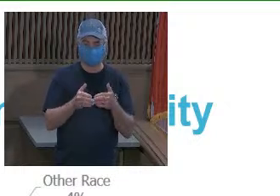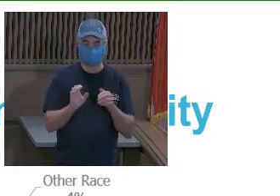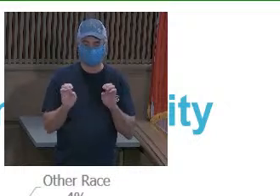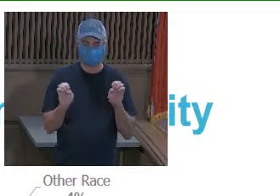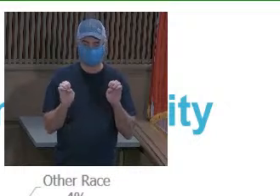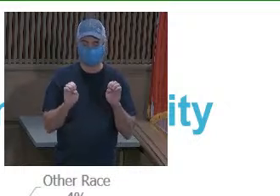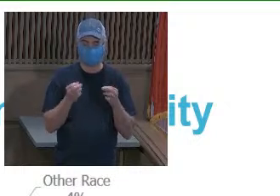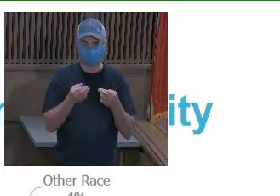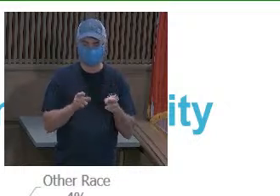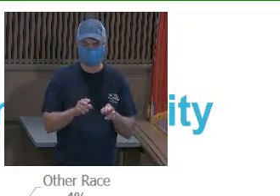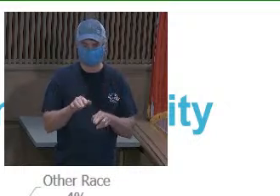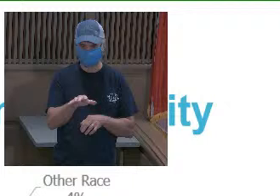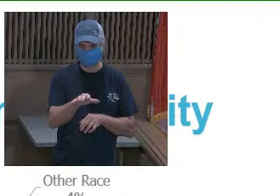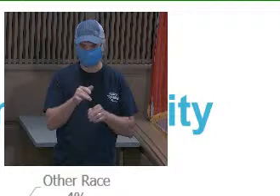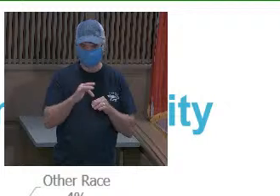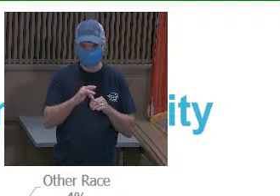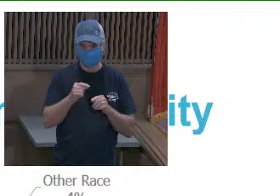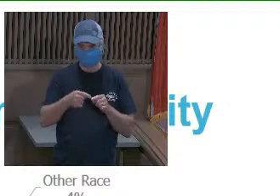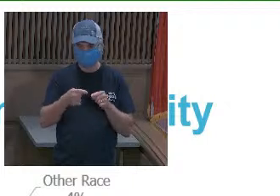Albany. We